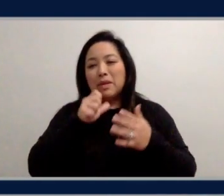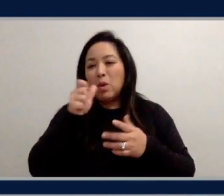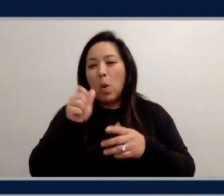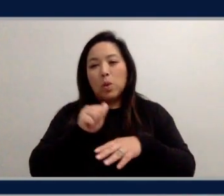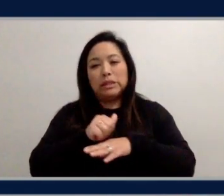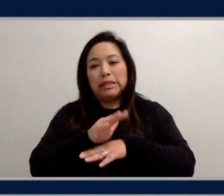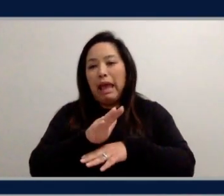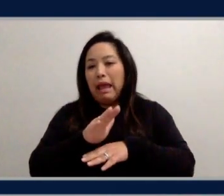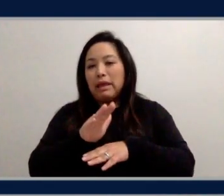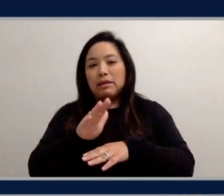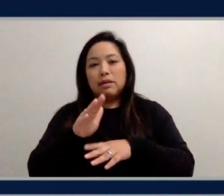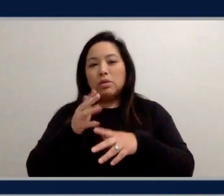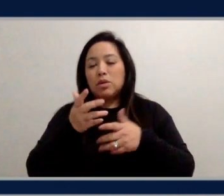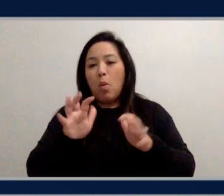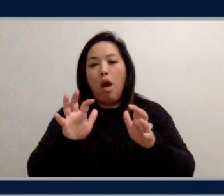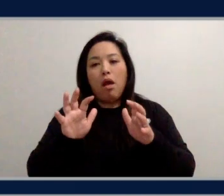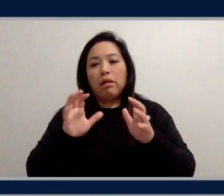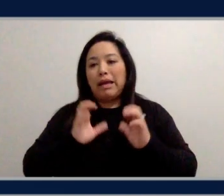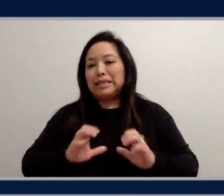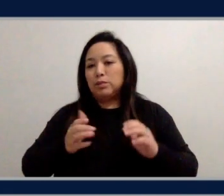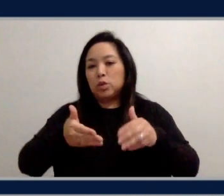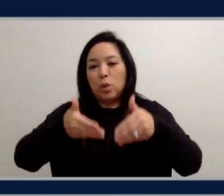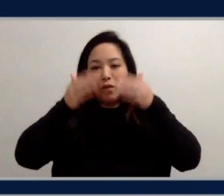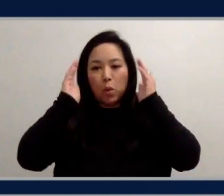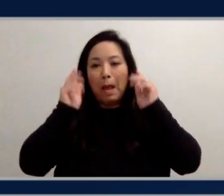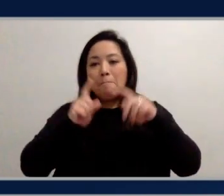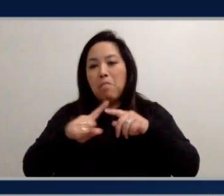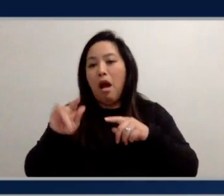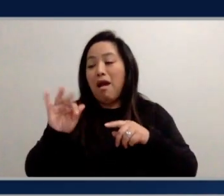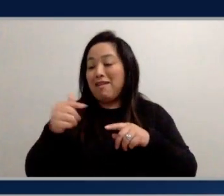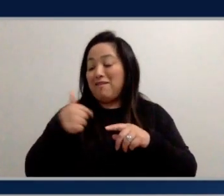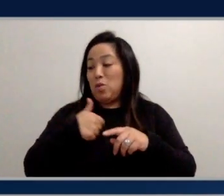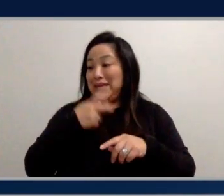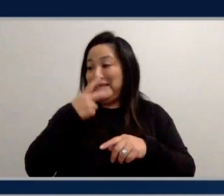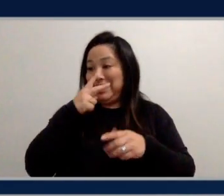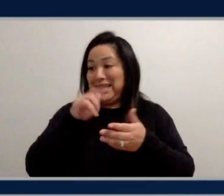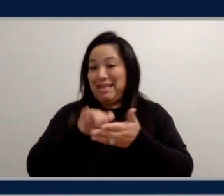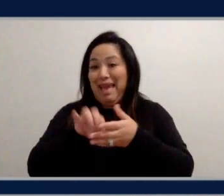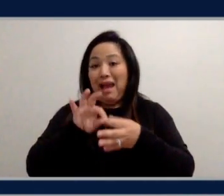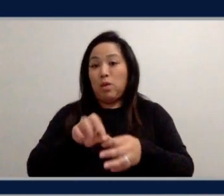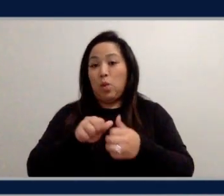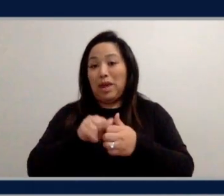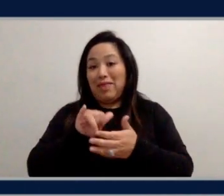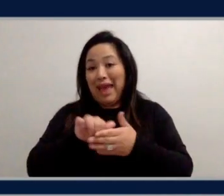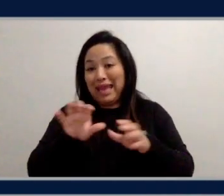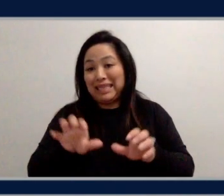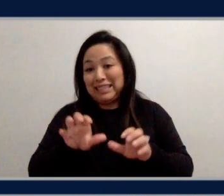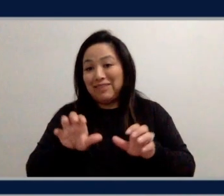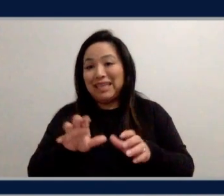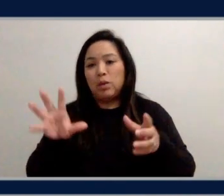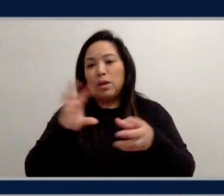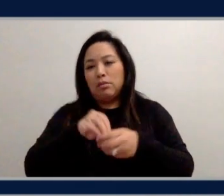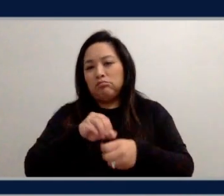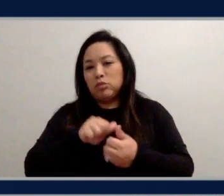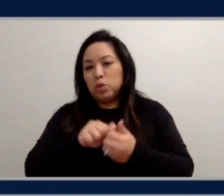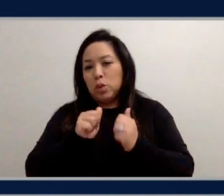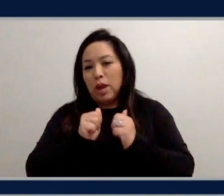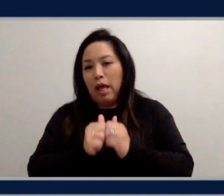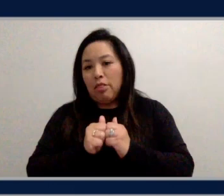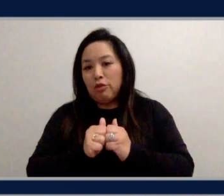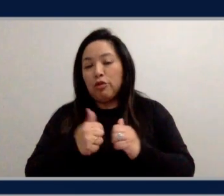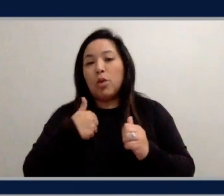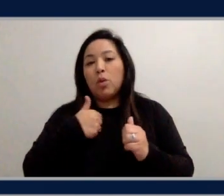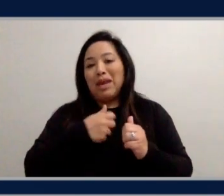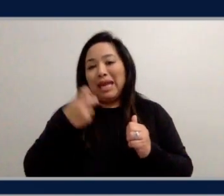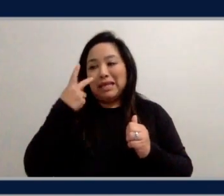overwhelm customers with alerts. But if we see them relate to this activity, we will put them in together. And we can learn about